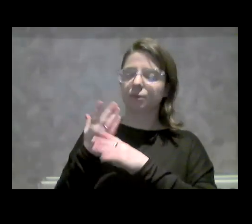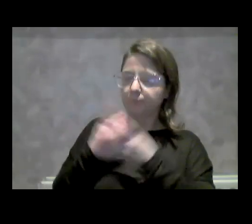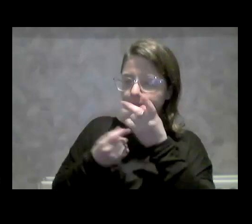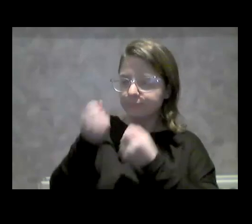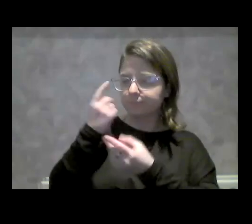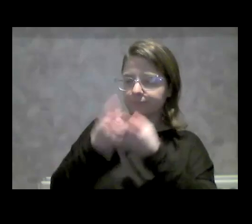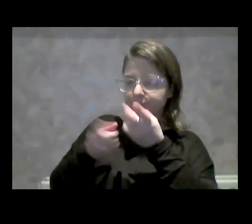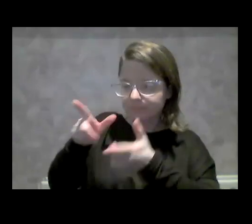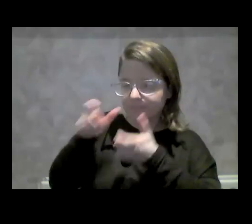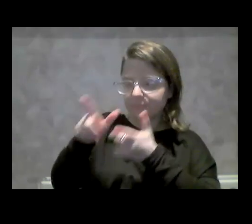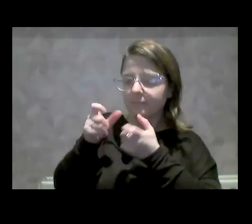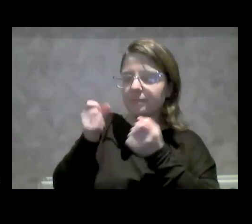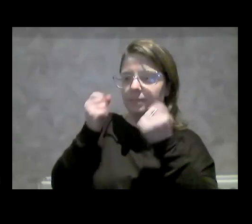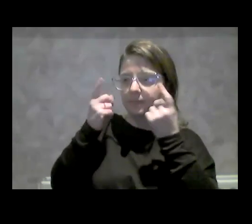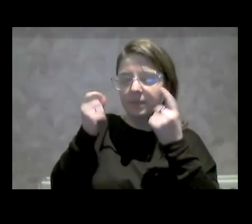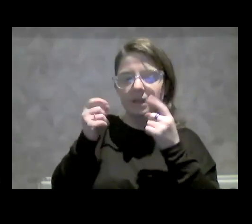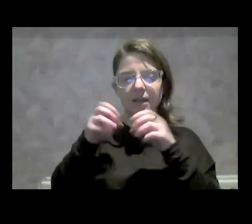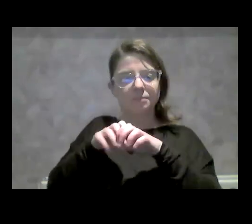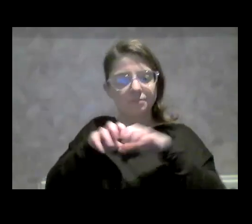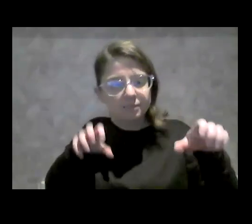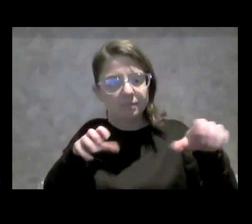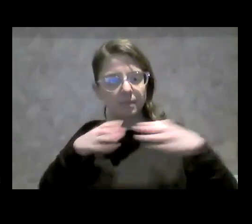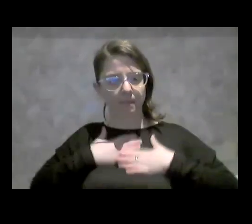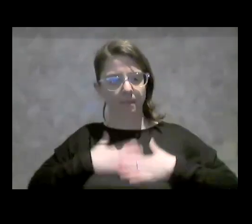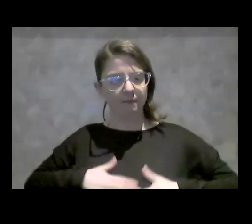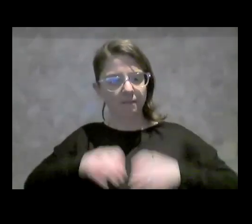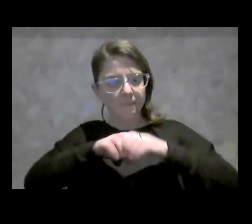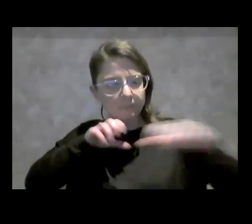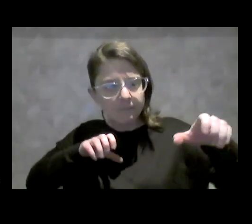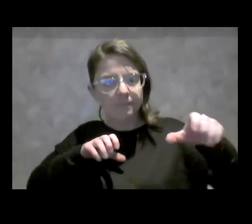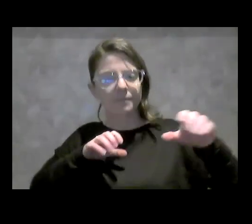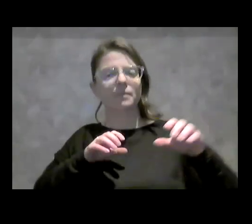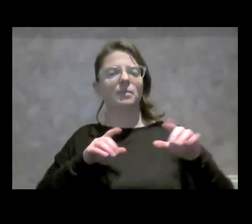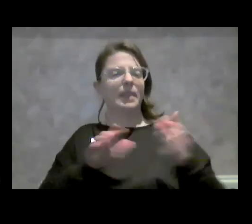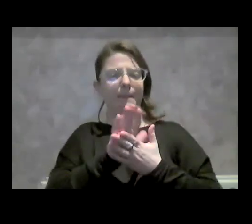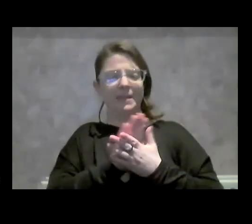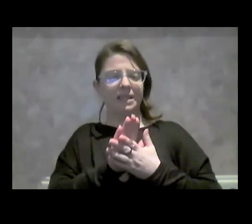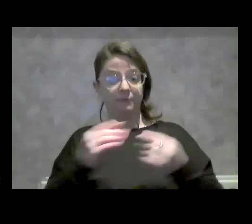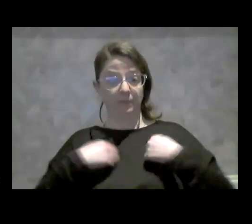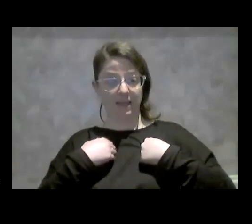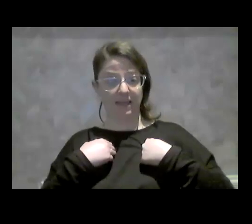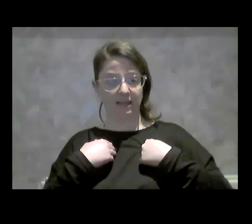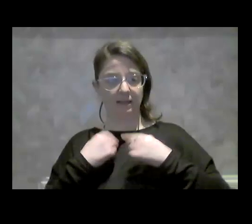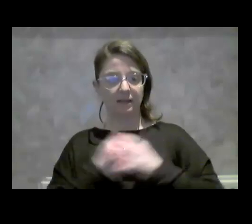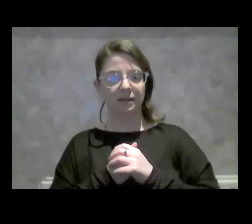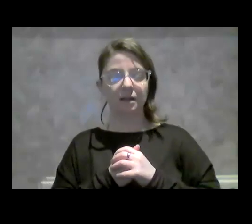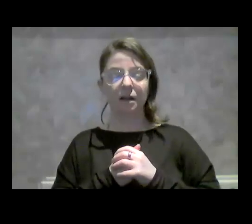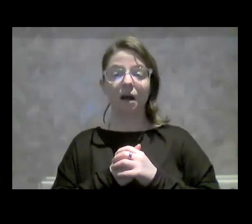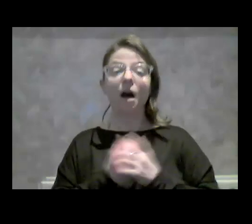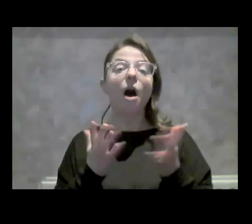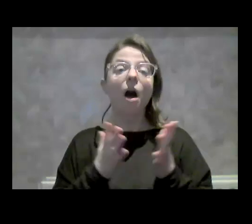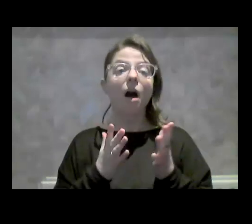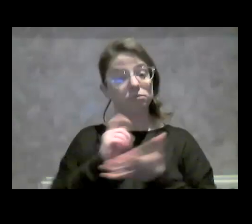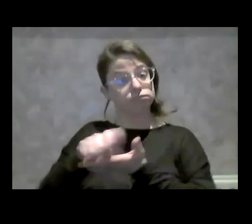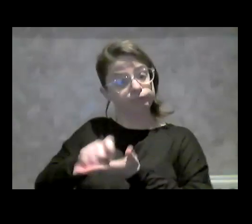what dysphoria and body dysmorphia means to me, and I managed to finish the poem, and